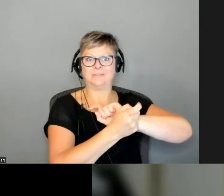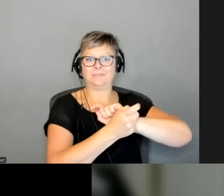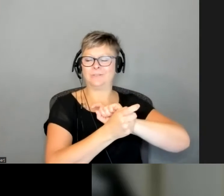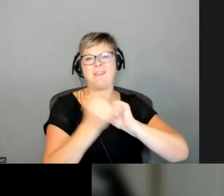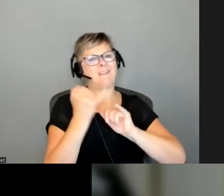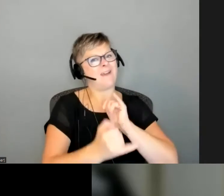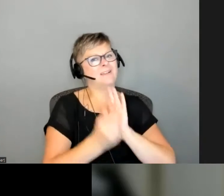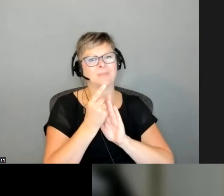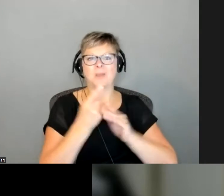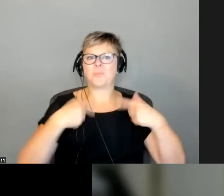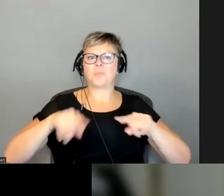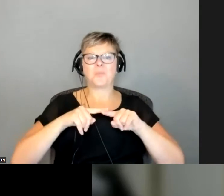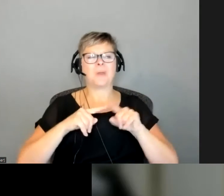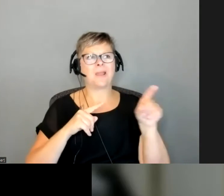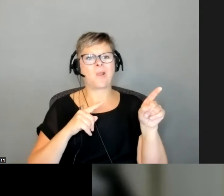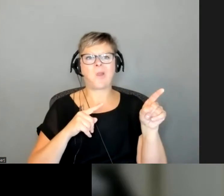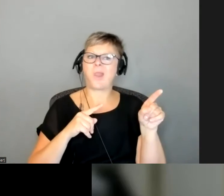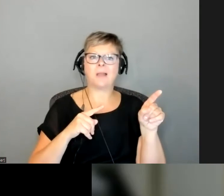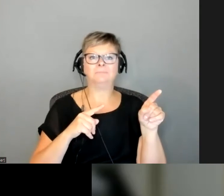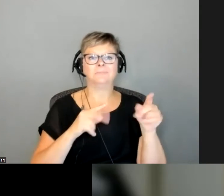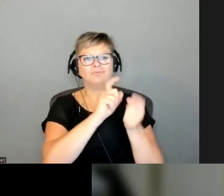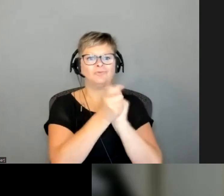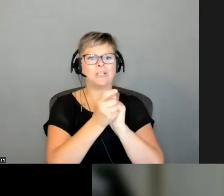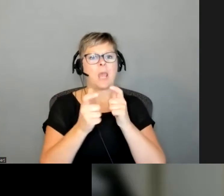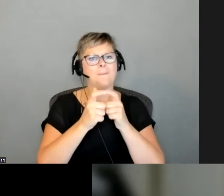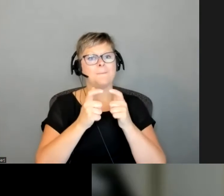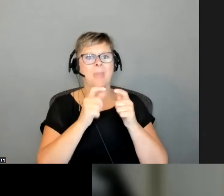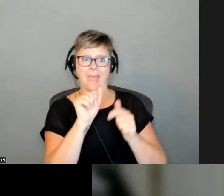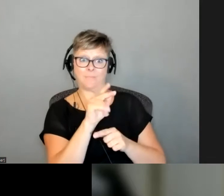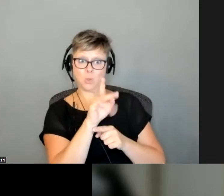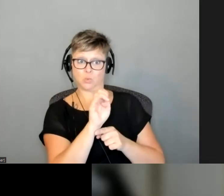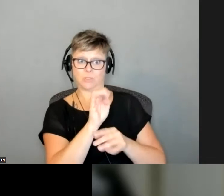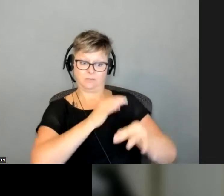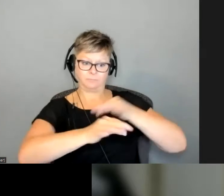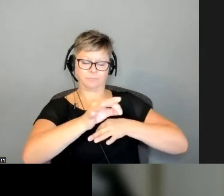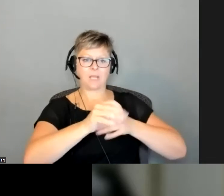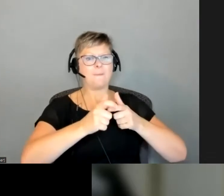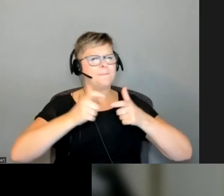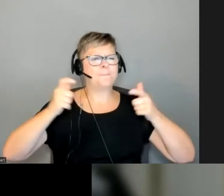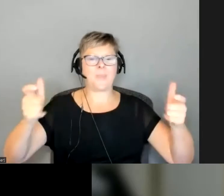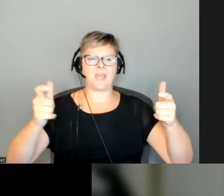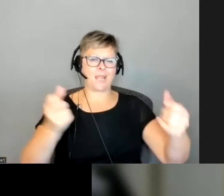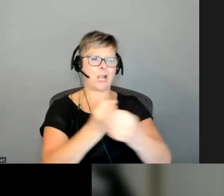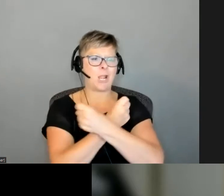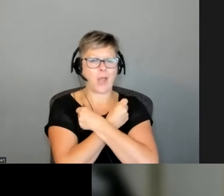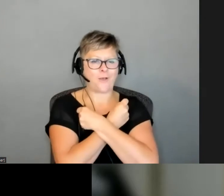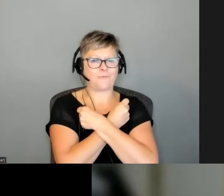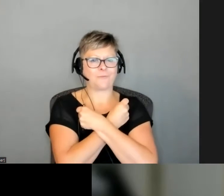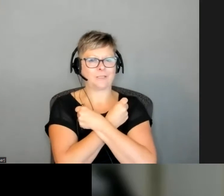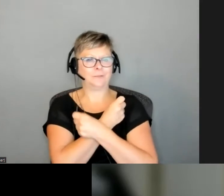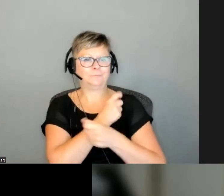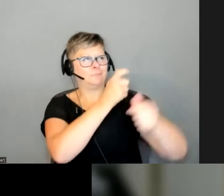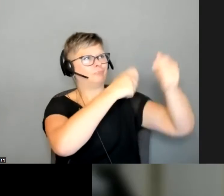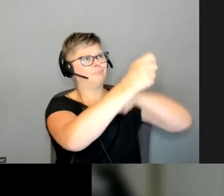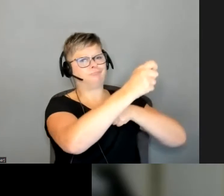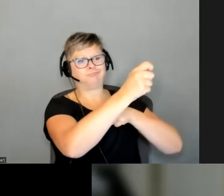that said big love, and we put that over the word abuse. And it just changed the